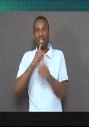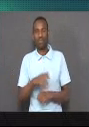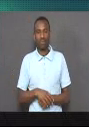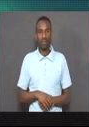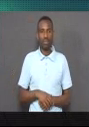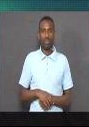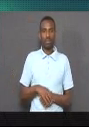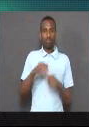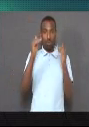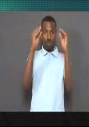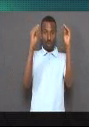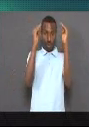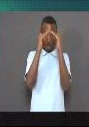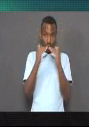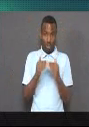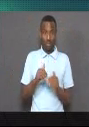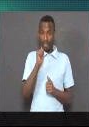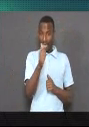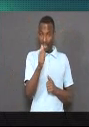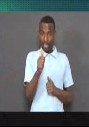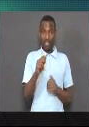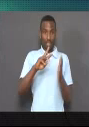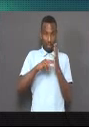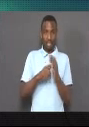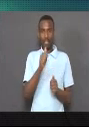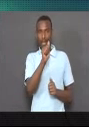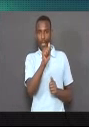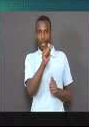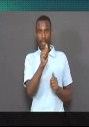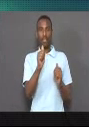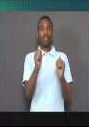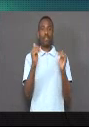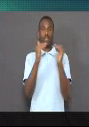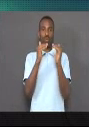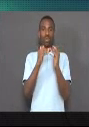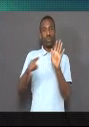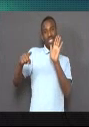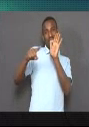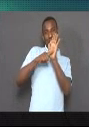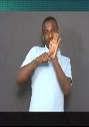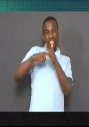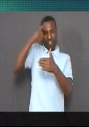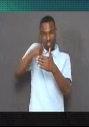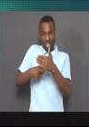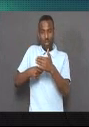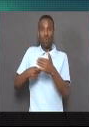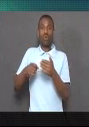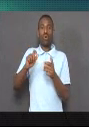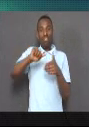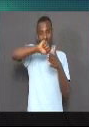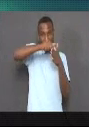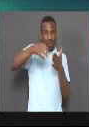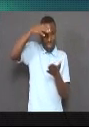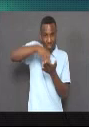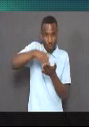The equation for acceleration is the negative value of the angular